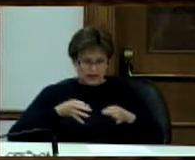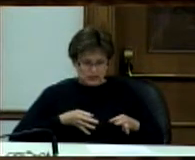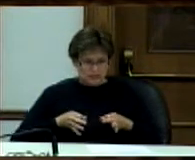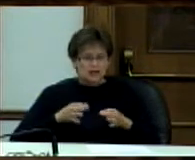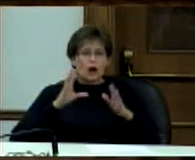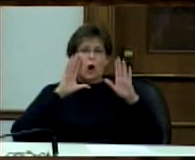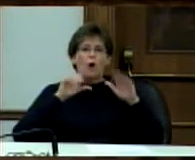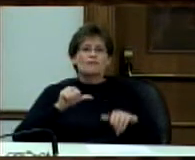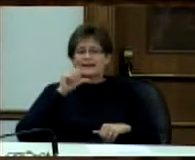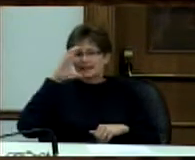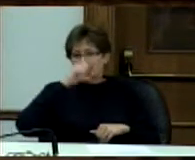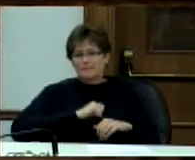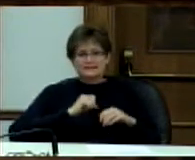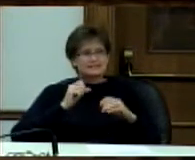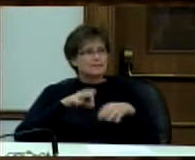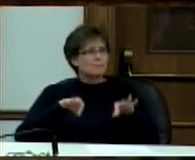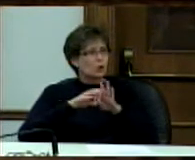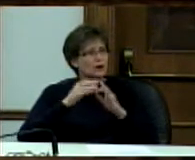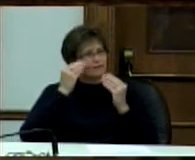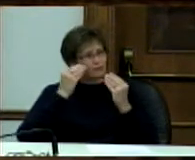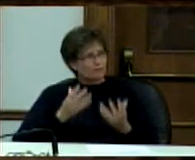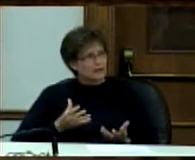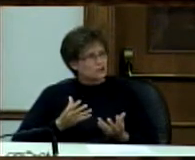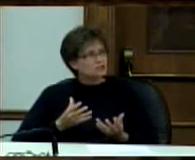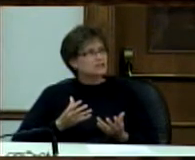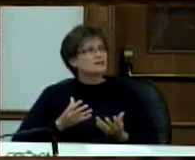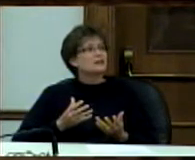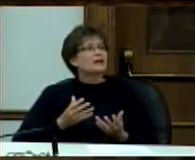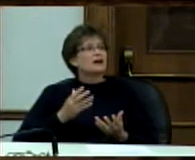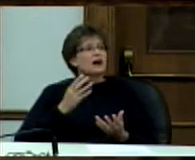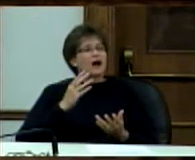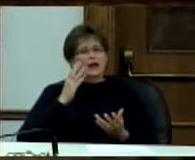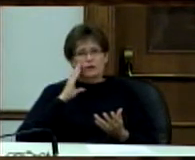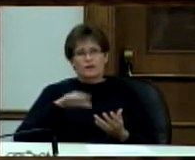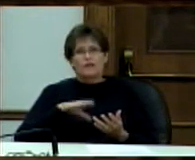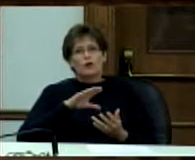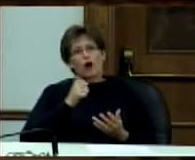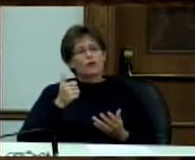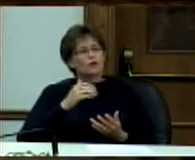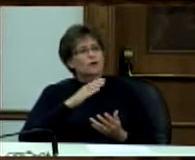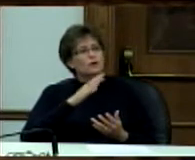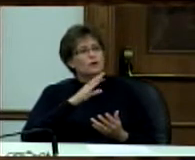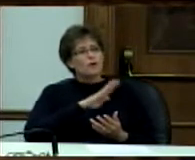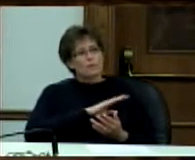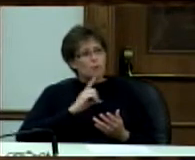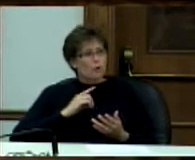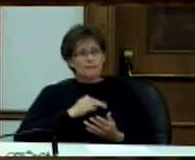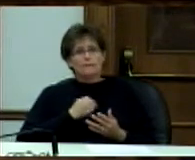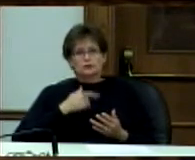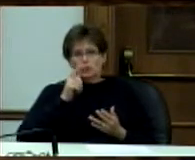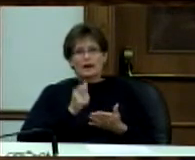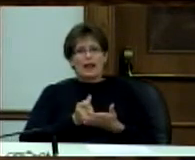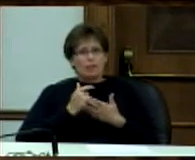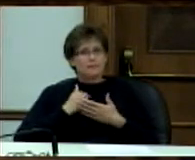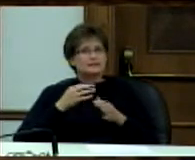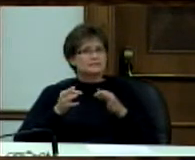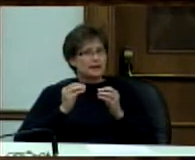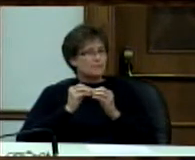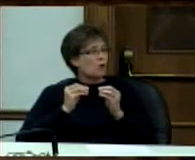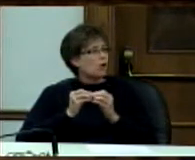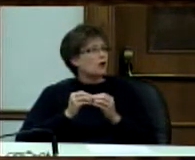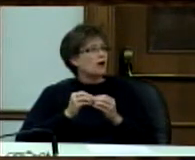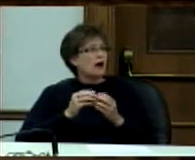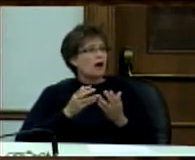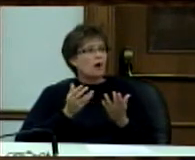introduction. Hopefully I have not missed important things, but I know I can count on my board to correct me if I have. So with that,